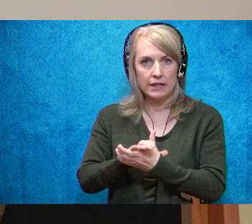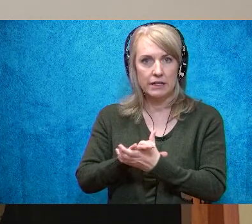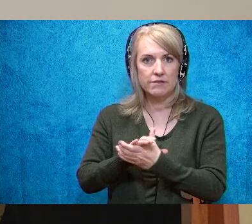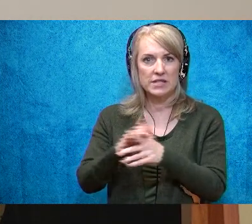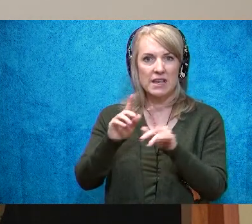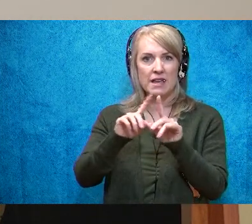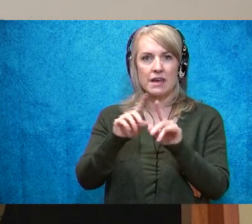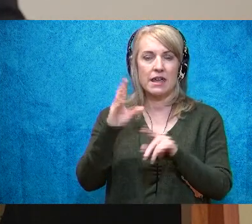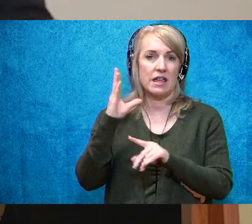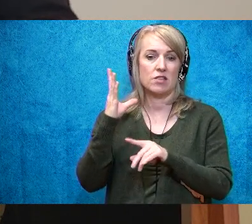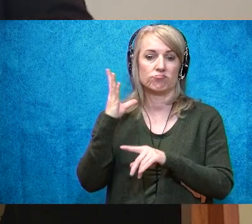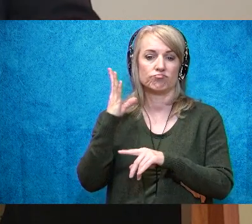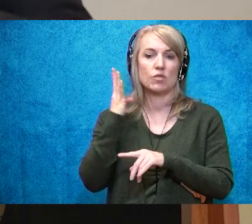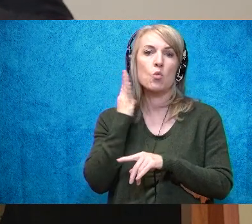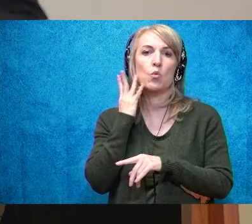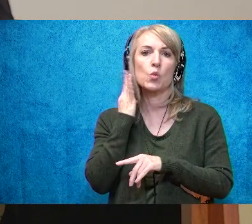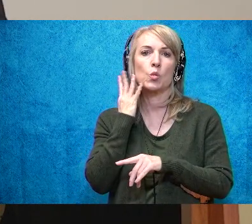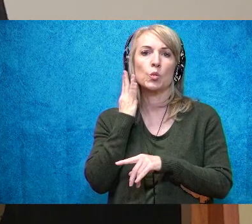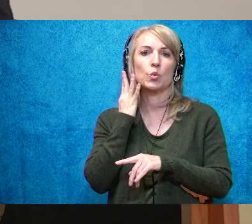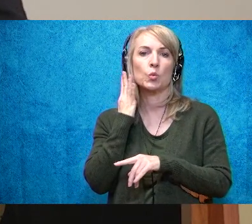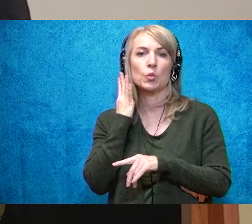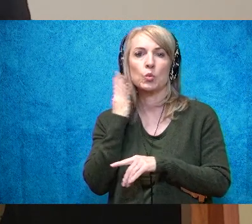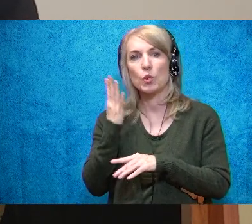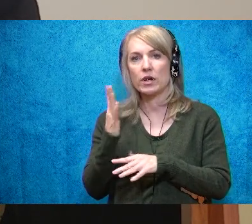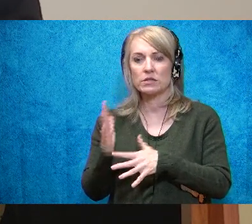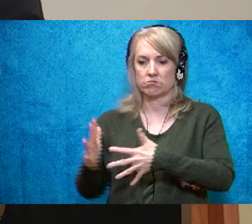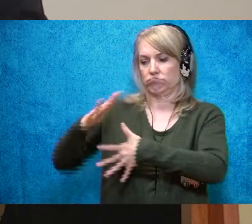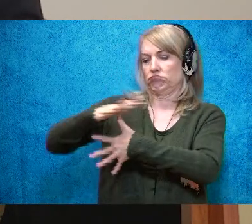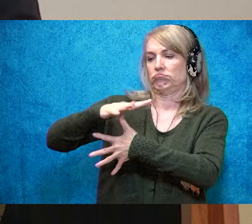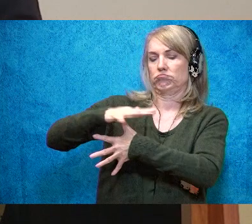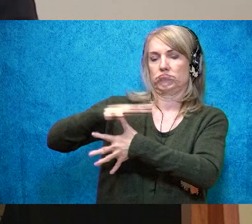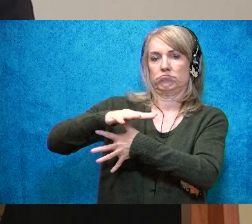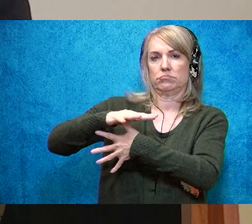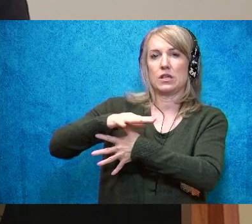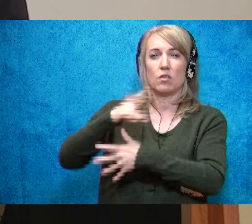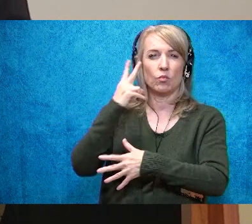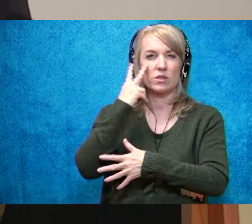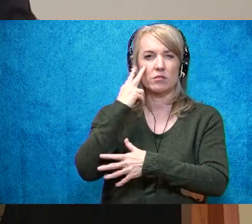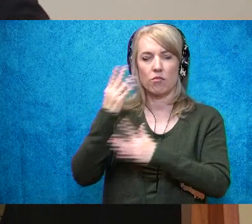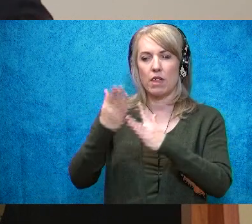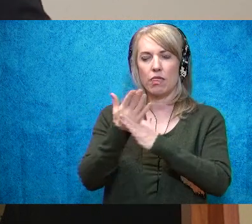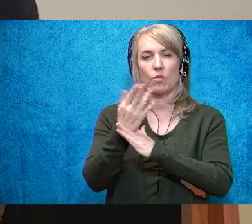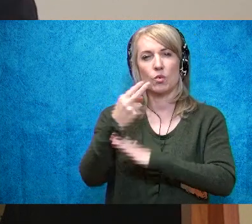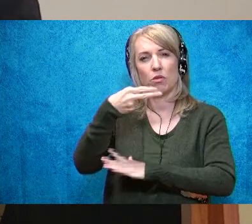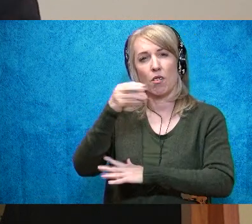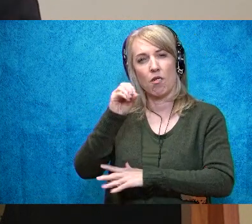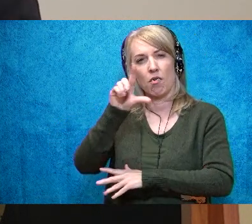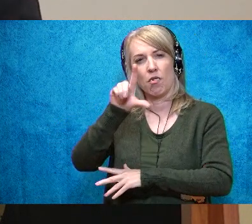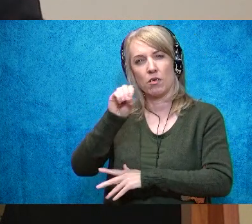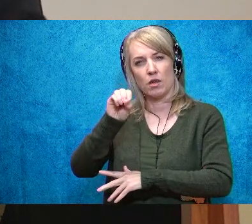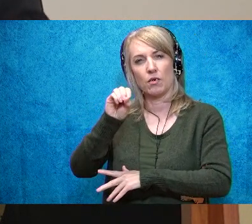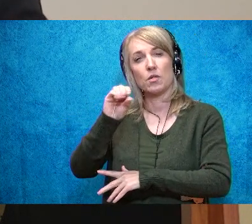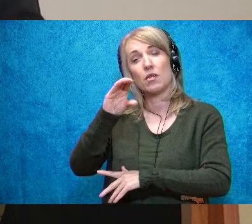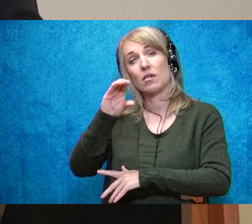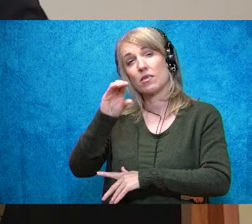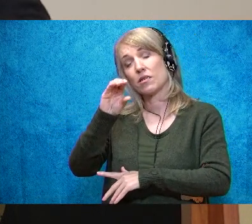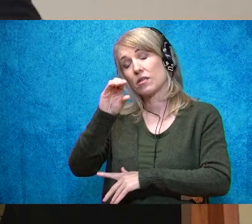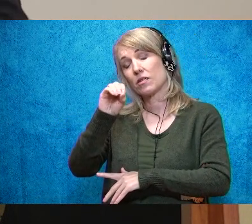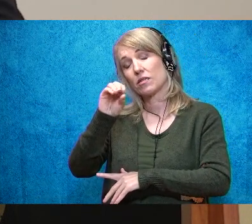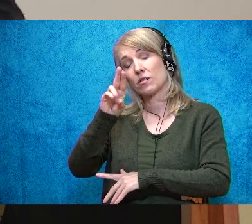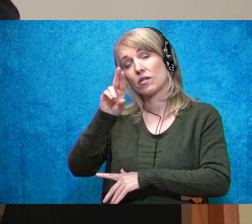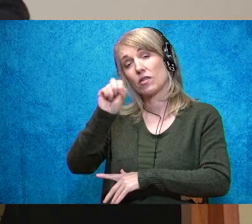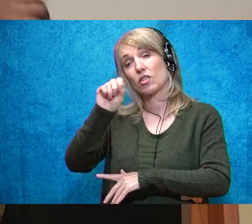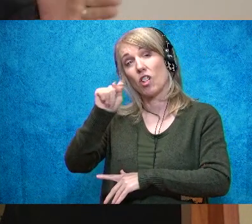that, as we saw, through the Holocaust, where he systematically murdered 6 million Jews. So that's